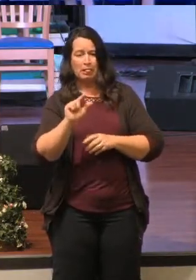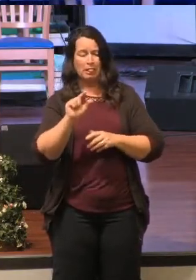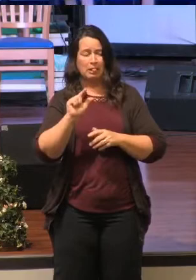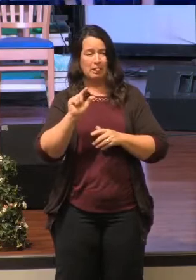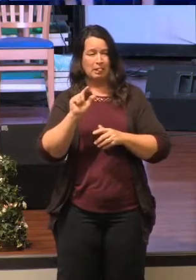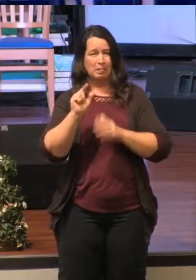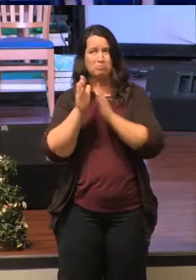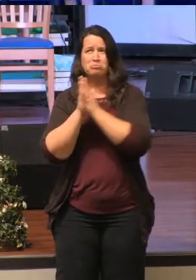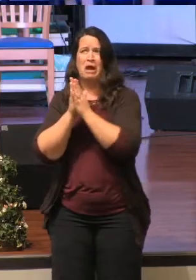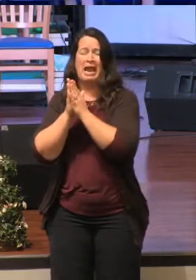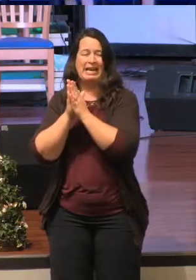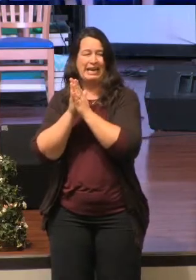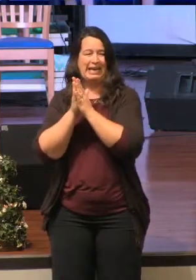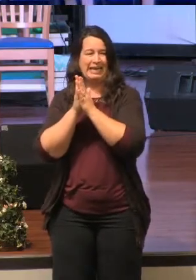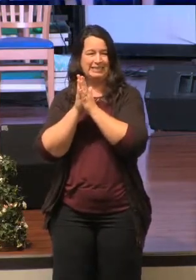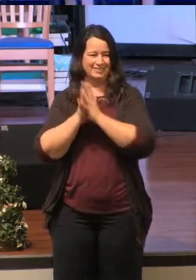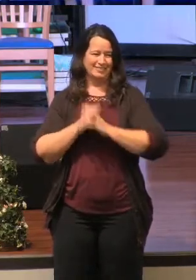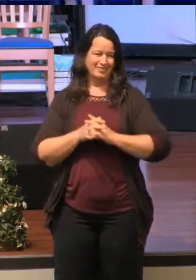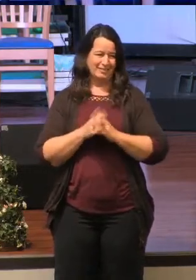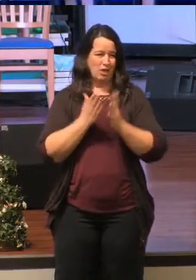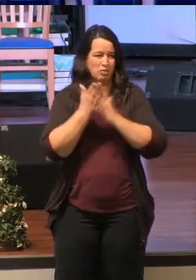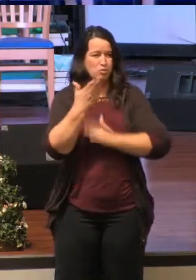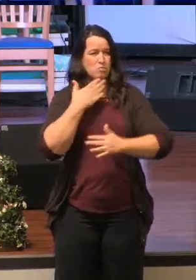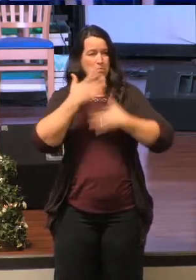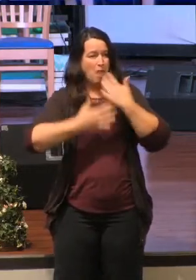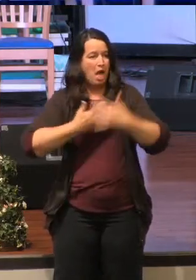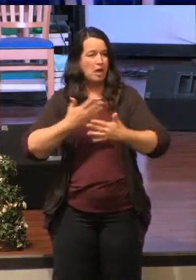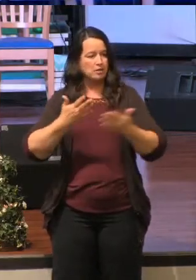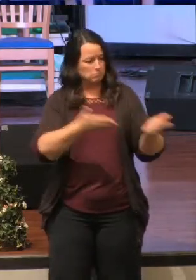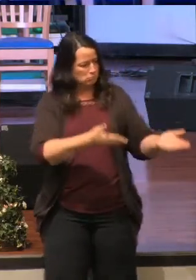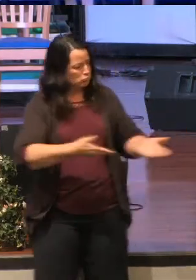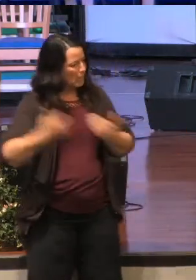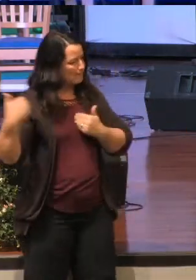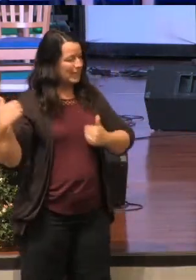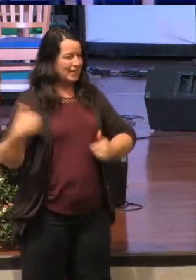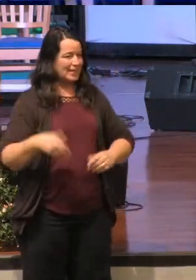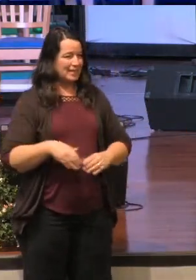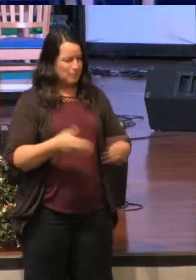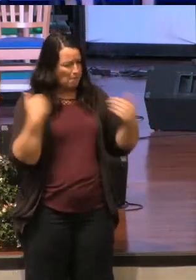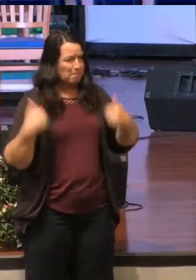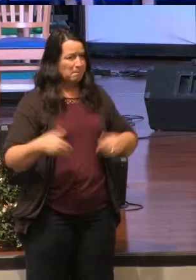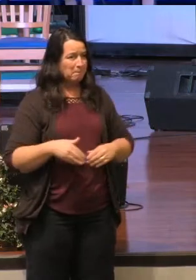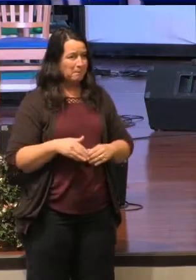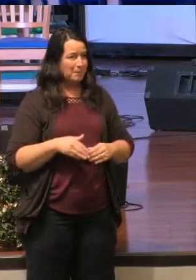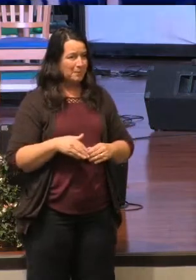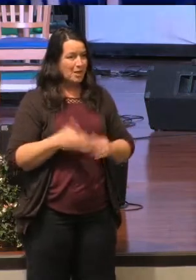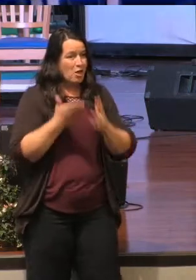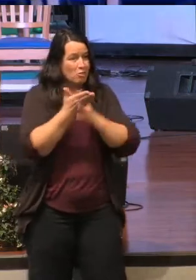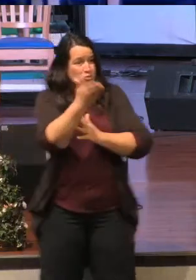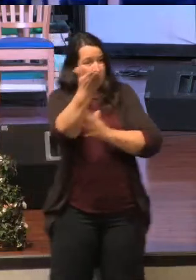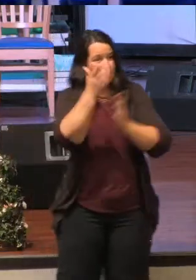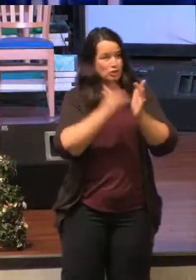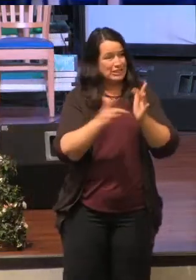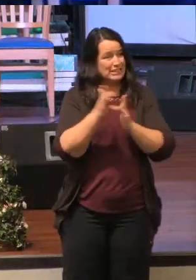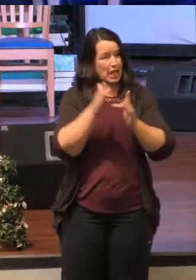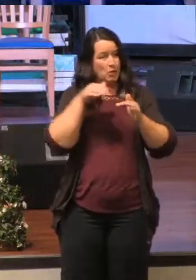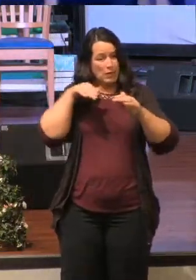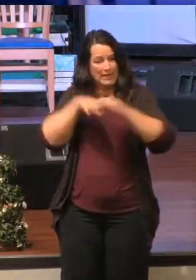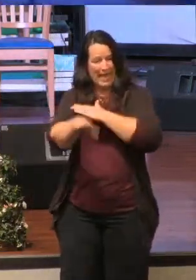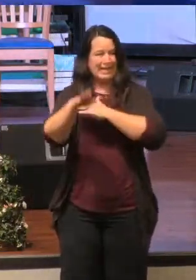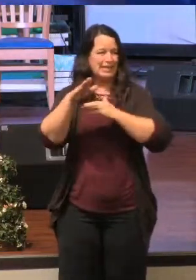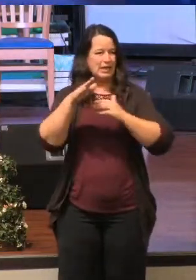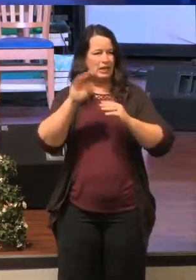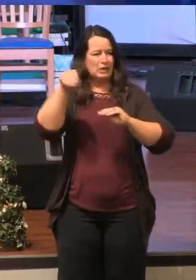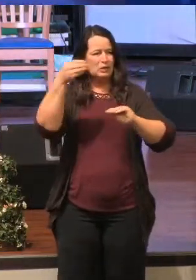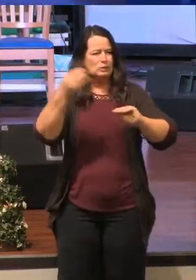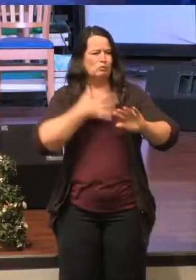line. He's coming to you through my blood. Bring him in. Because through him we have access into this